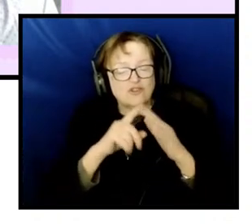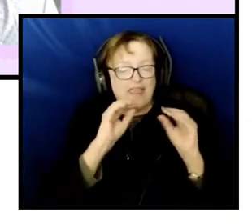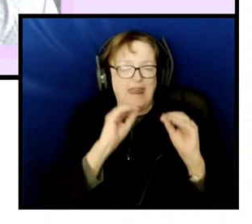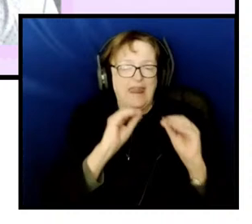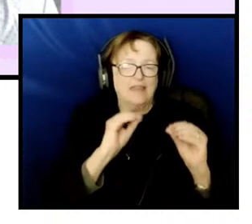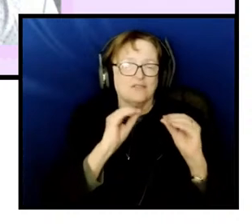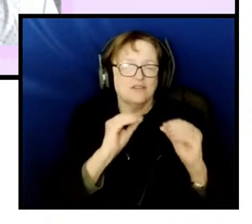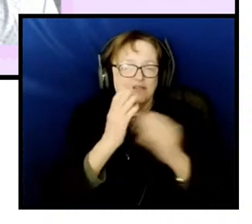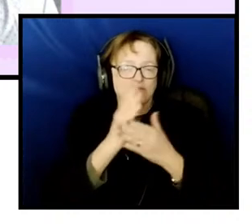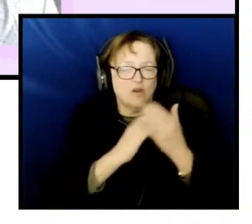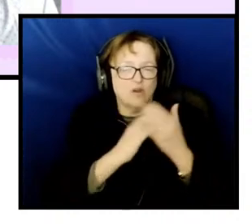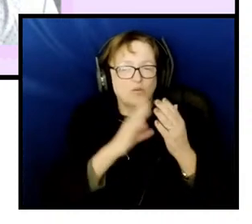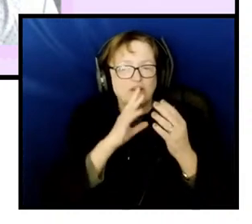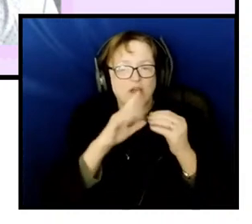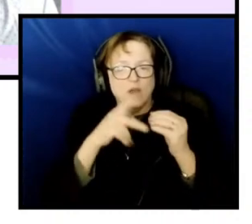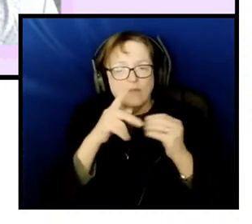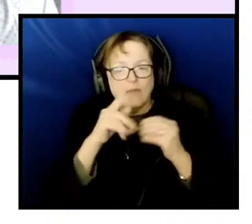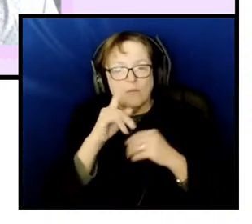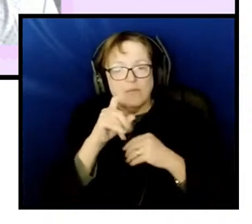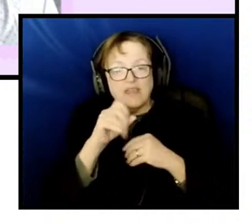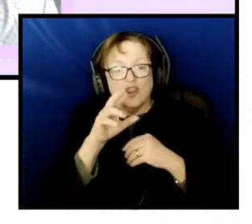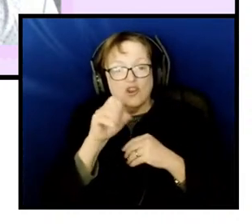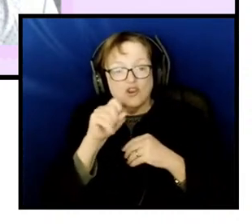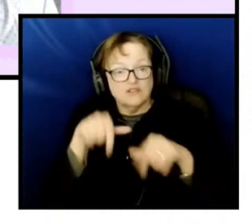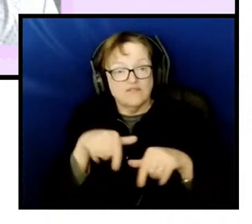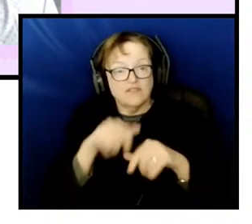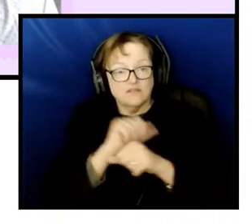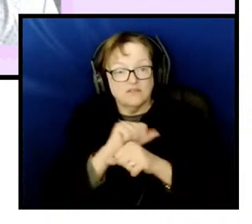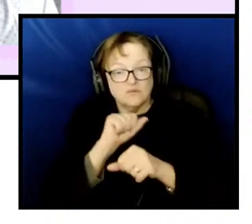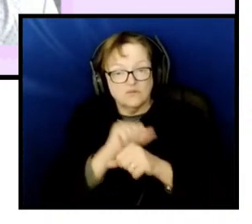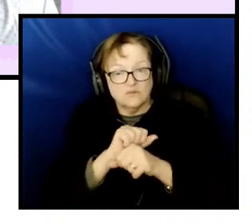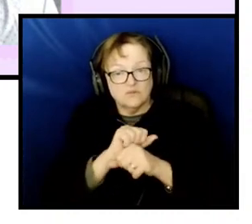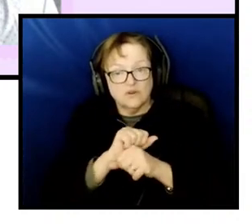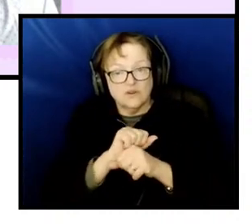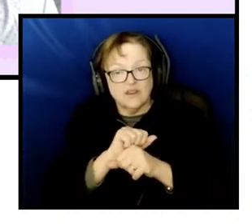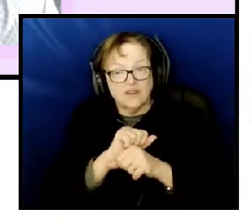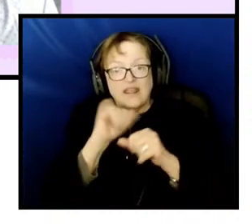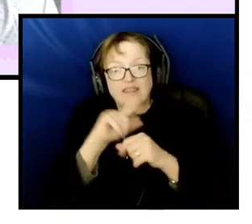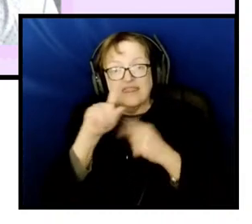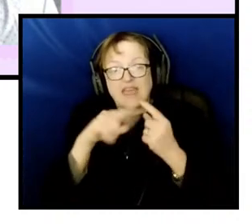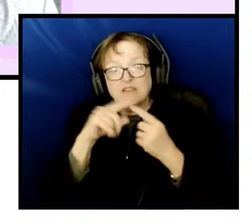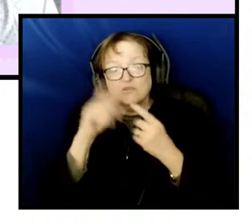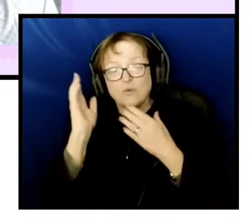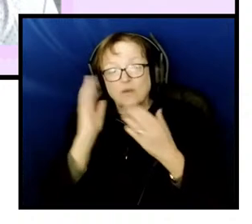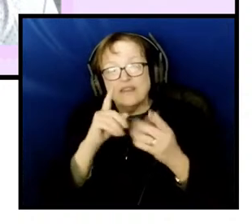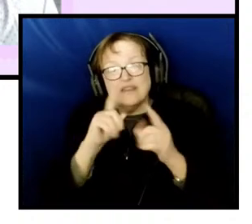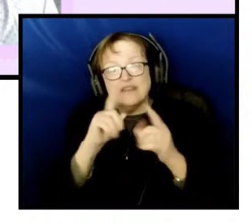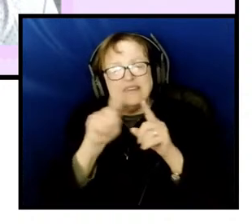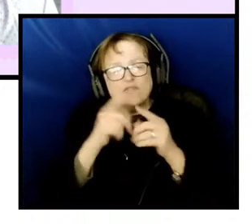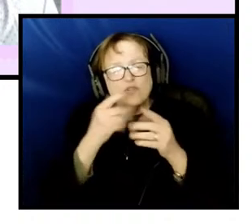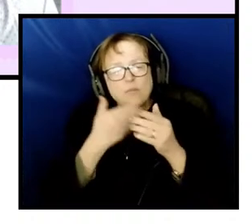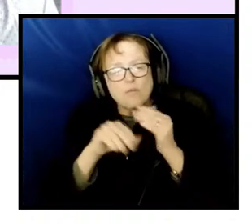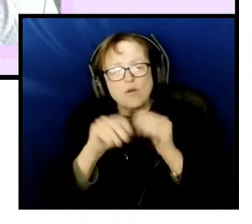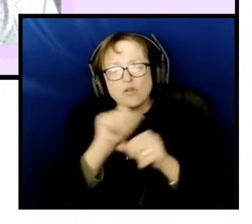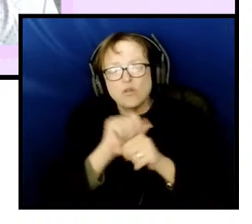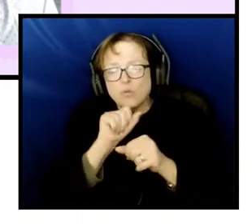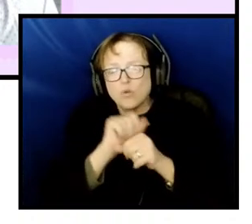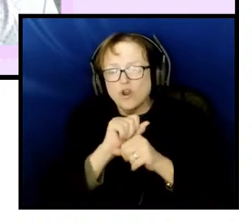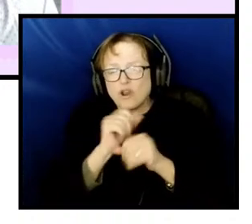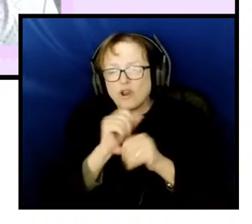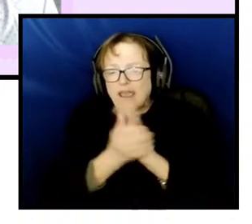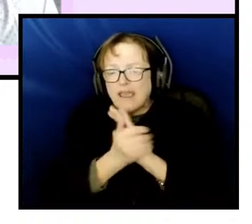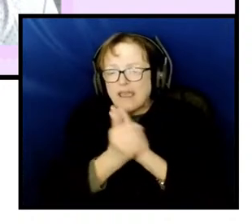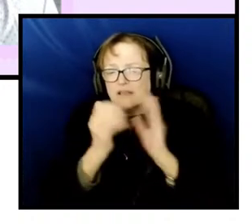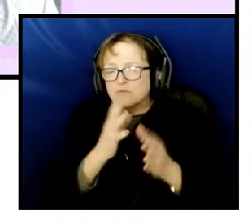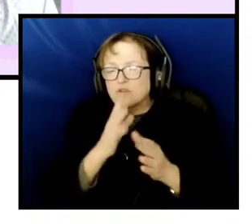we're talking about the pillars of this work. And that is when we bring in different birthwork experts to talk about all of the